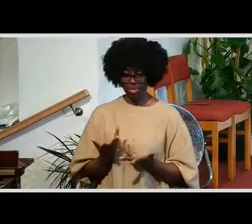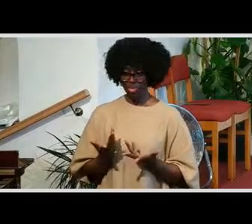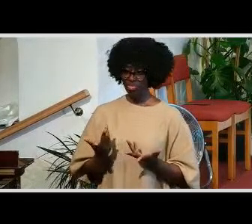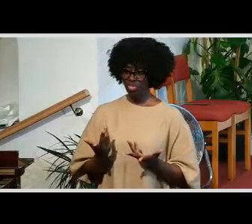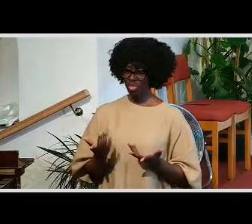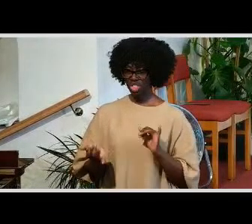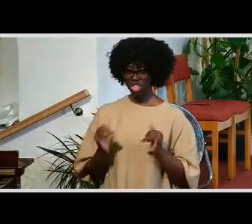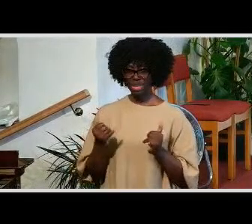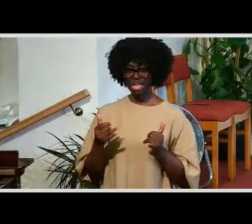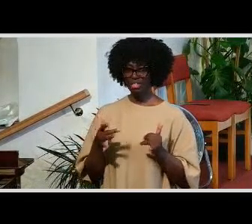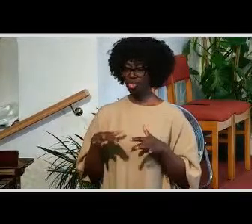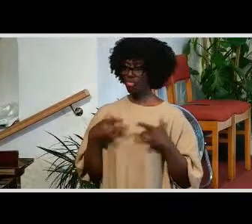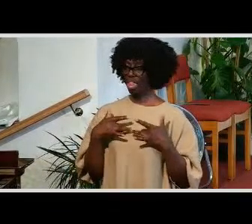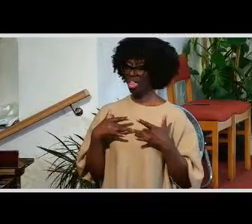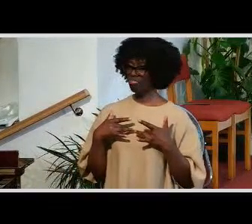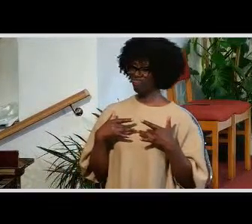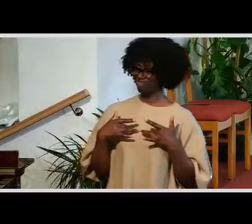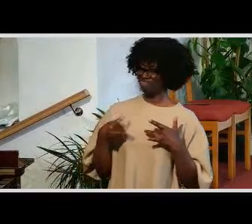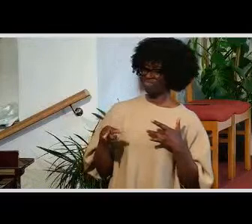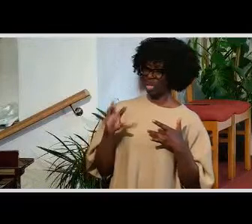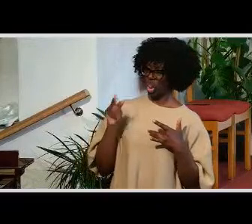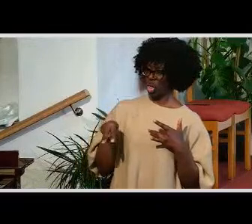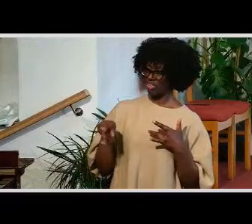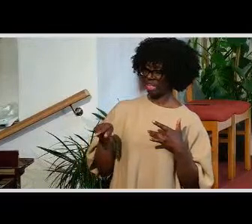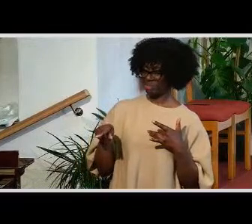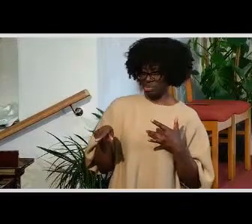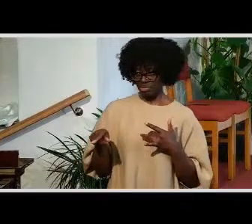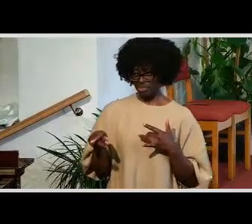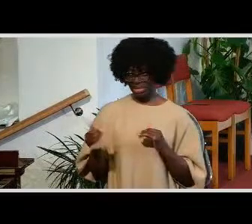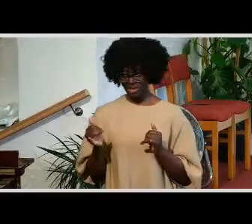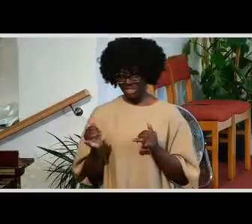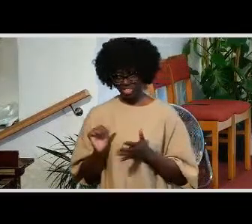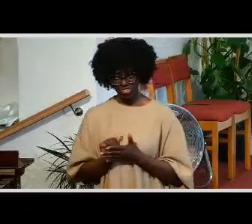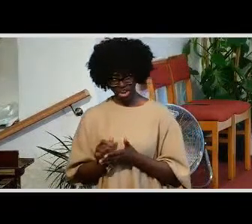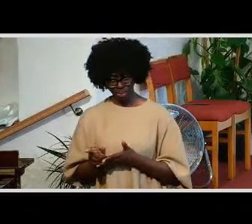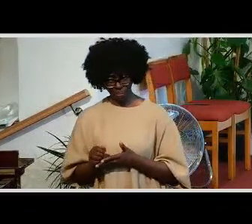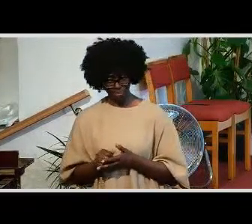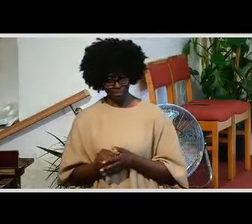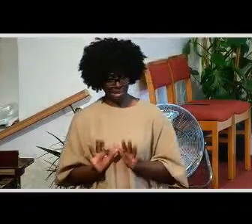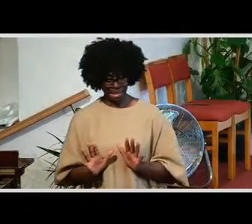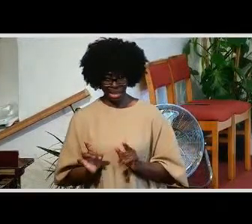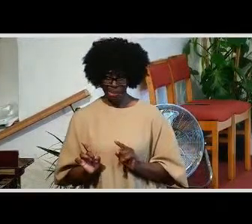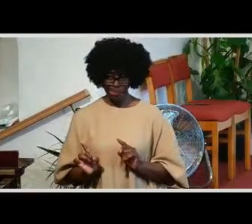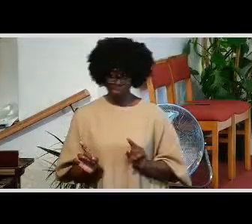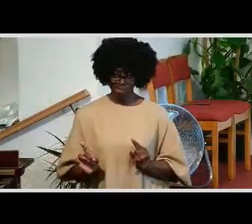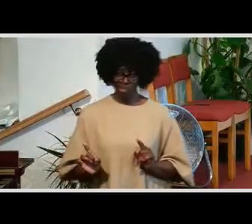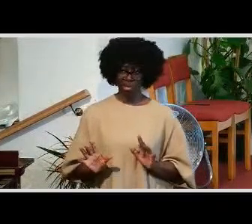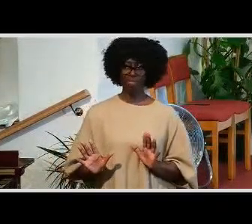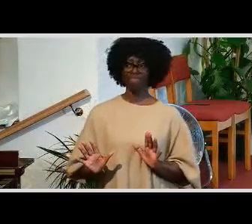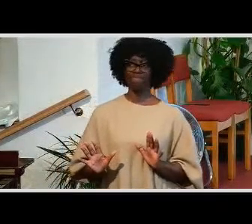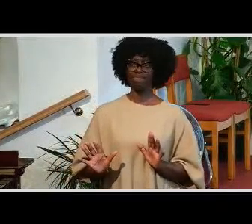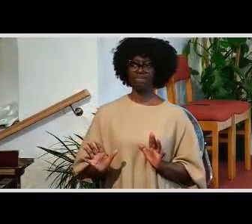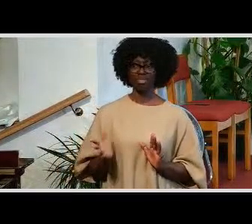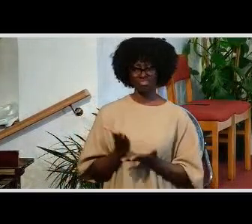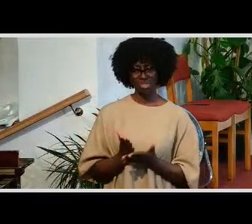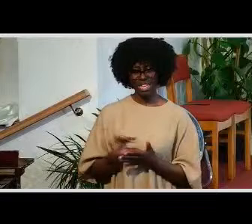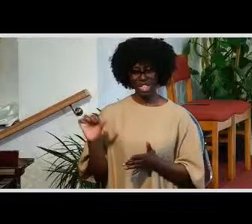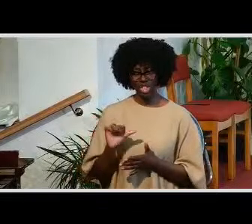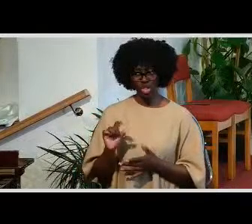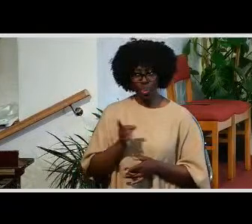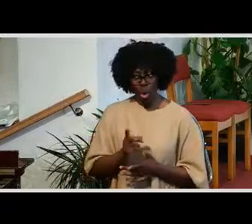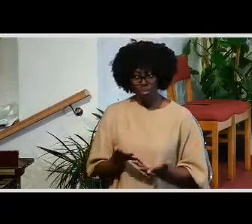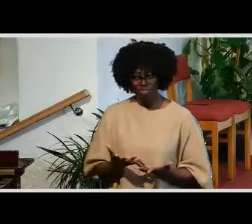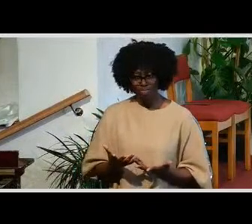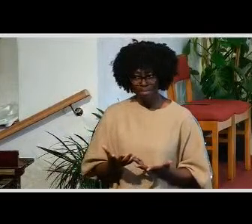us. Something's not right with them. Rather than taking time, how can I help that person with their communication? How can